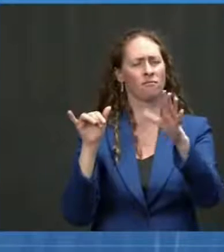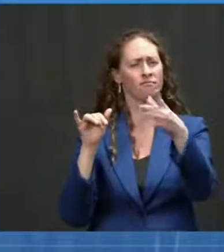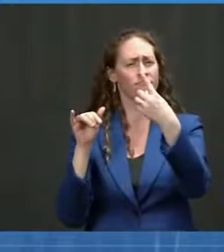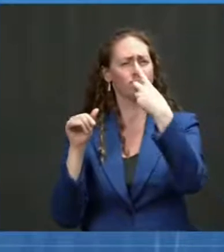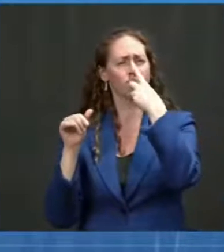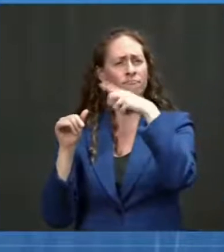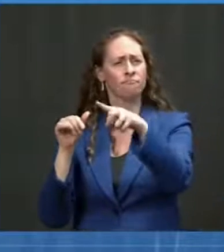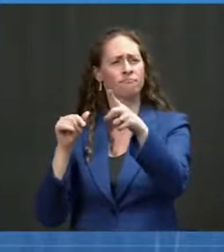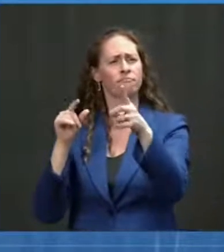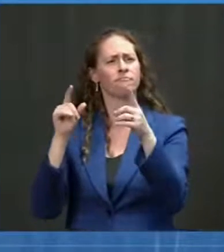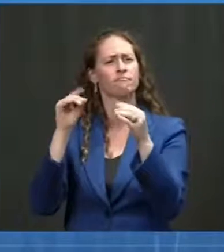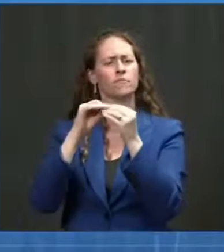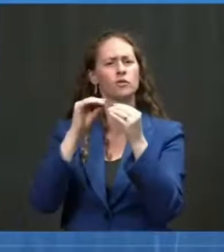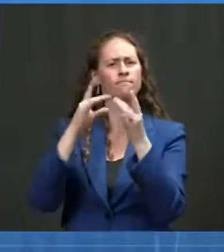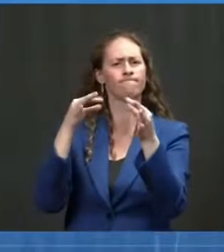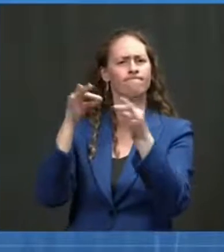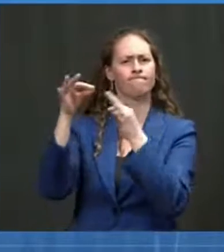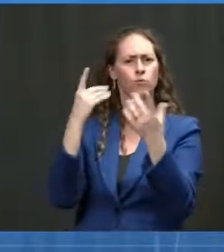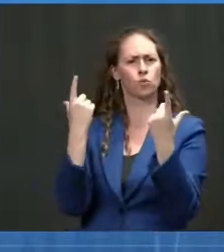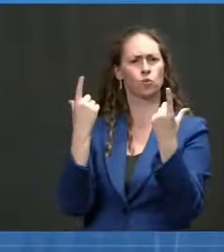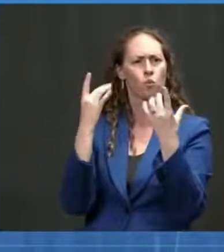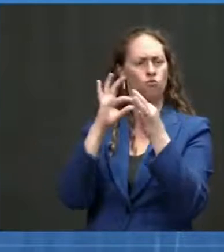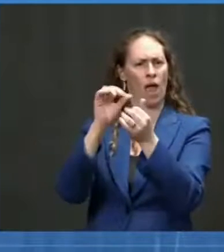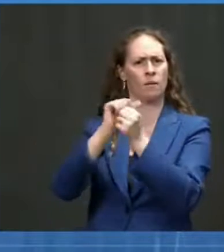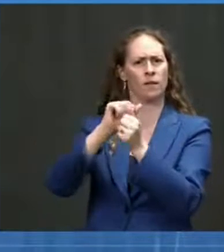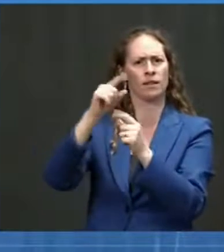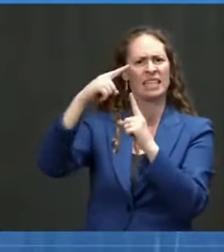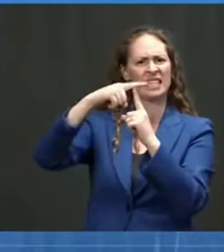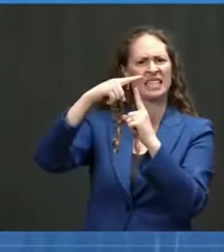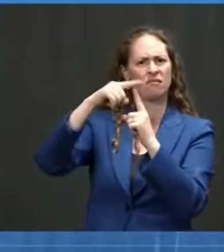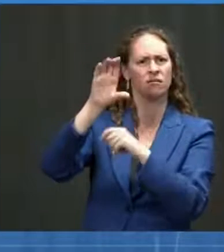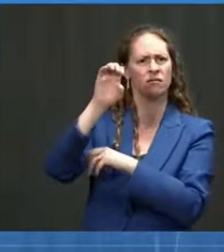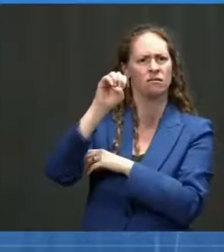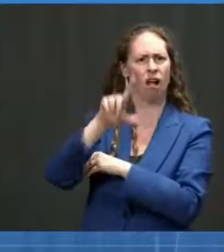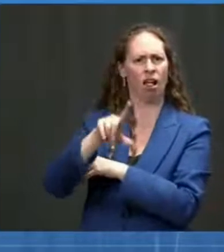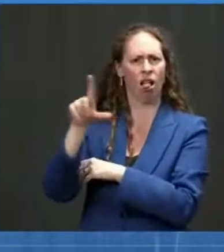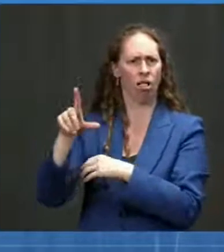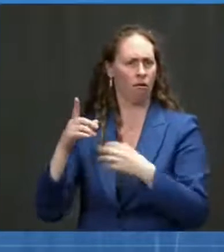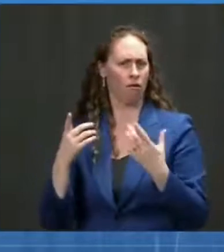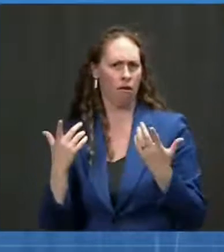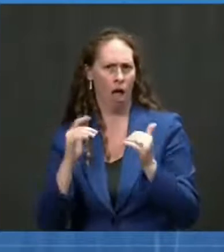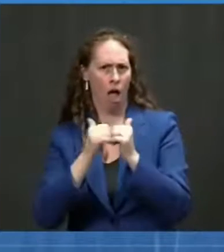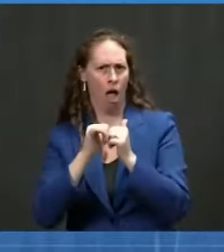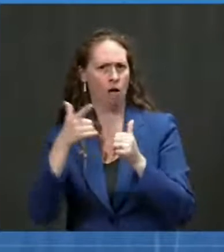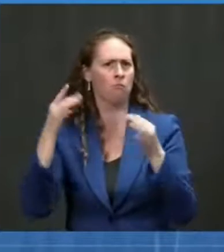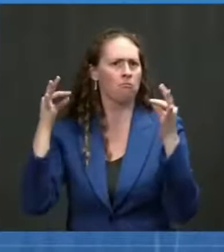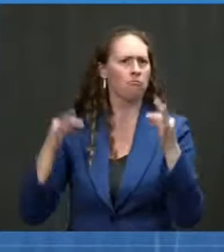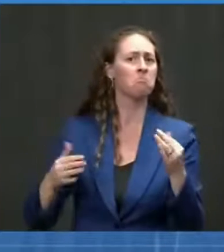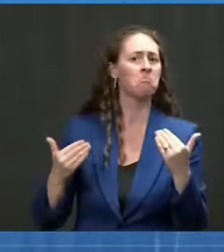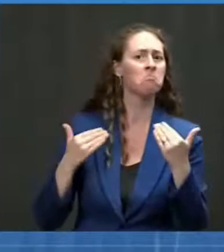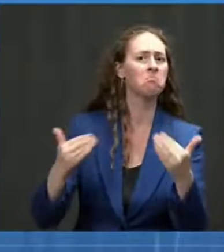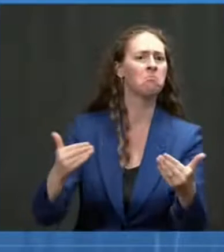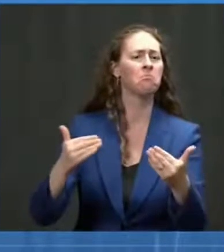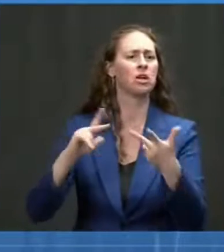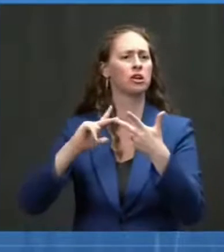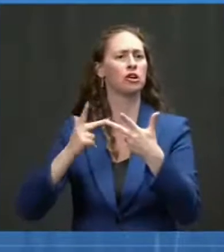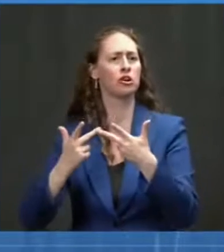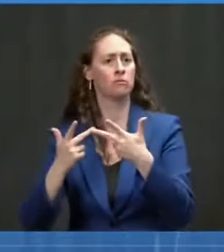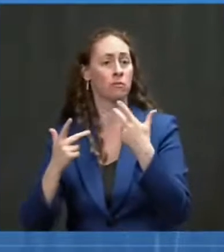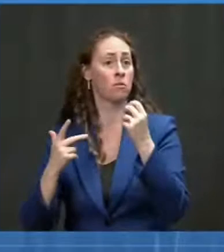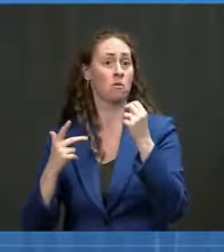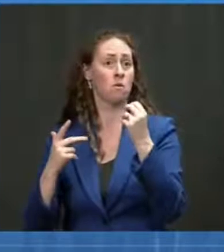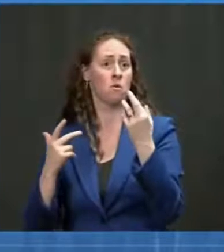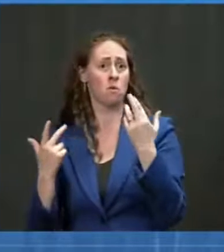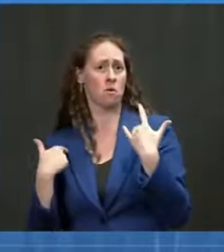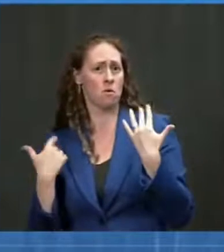response and what role that plays in any decision to recommend boosters or, continue to recommend boosters in the next year or even years